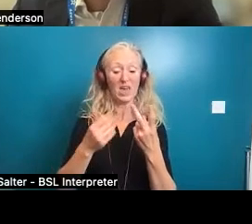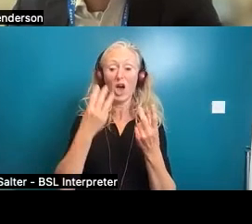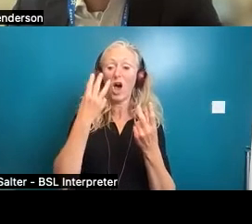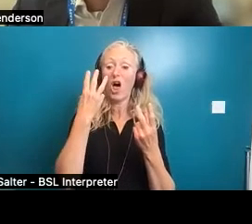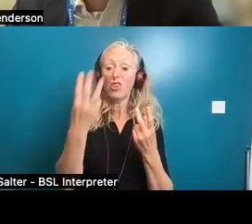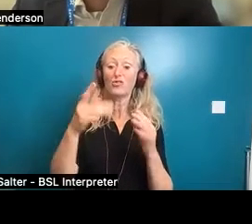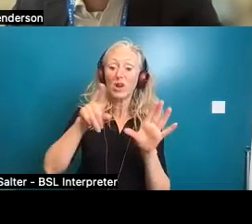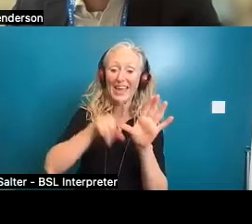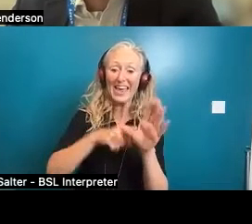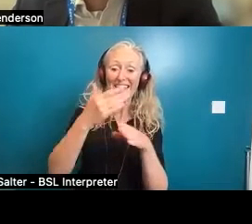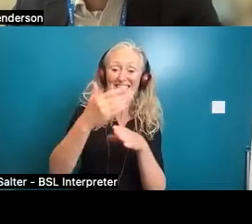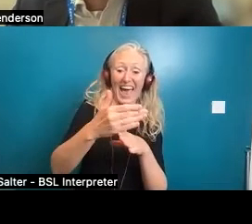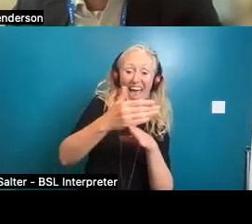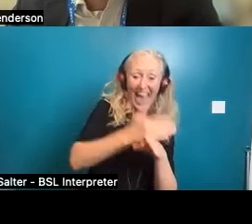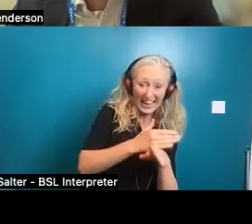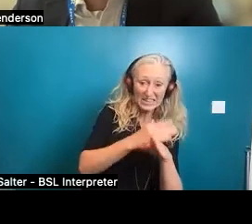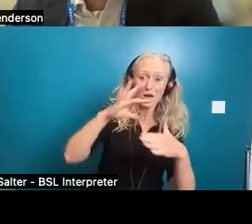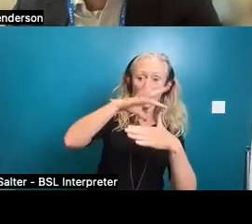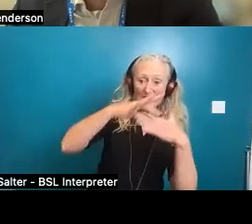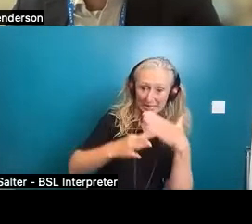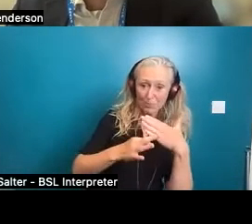there is a